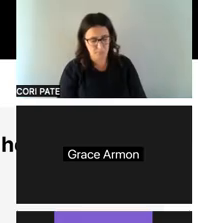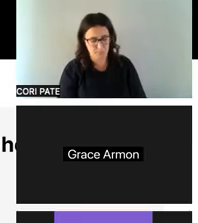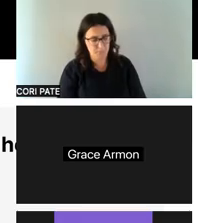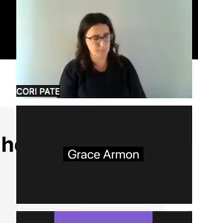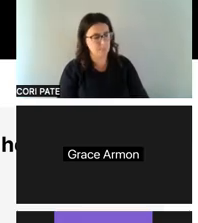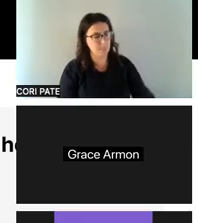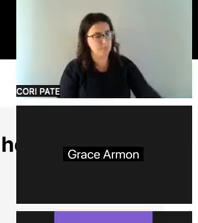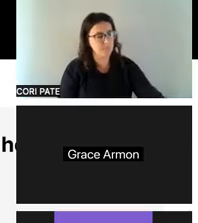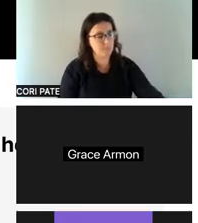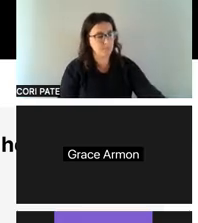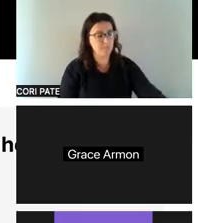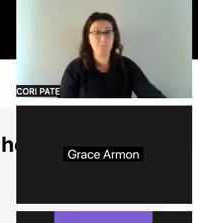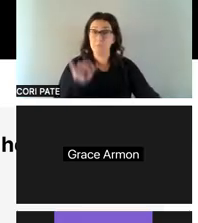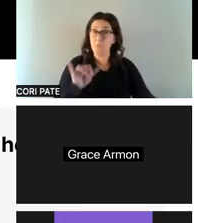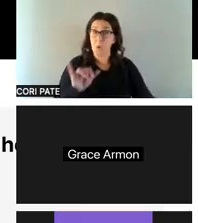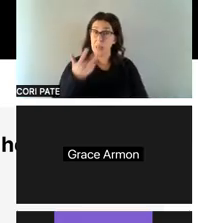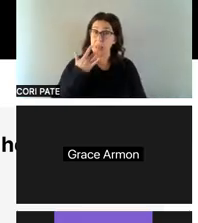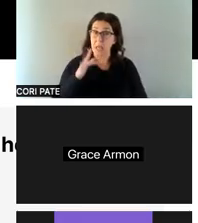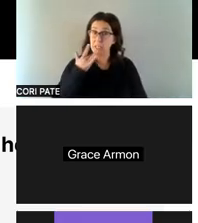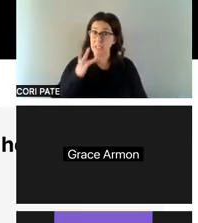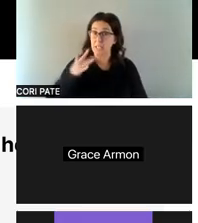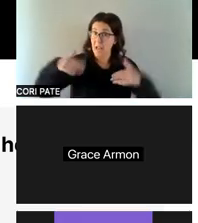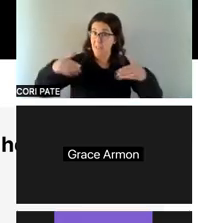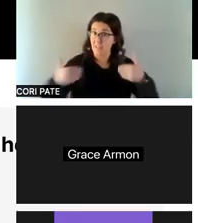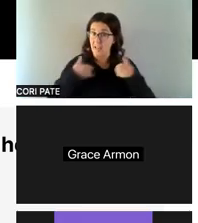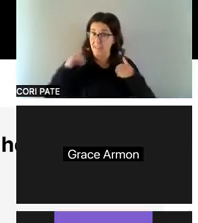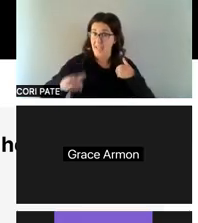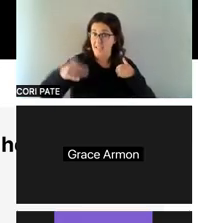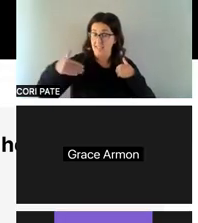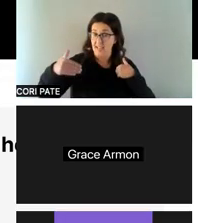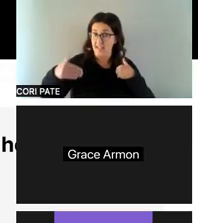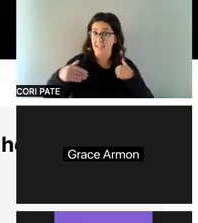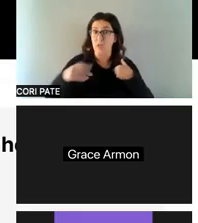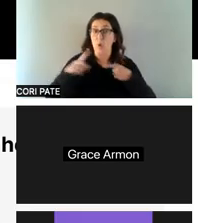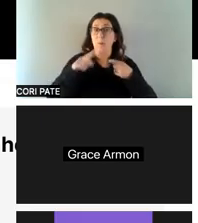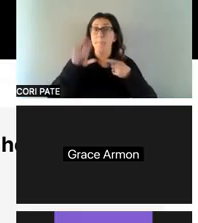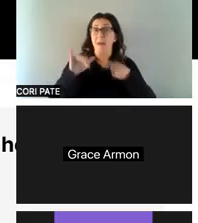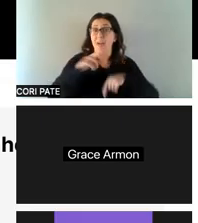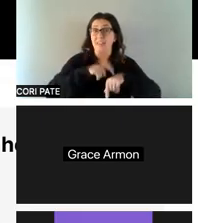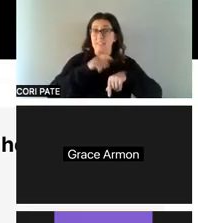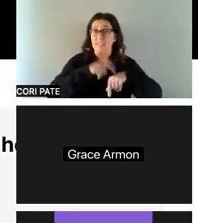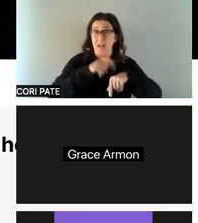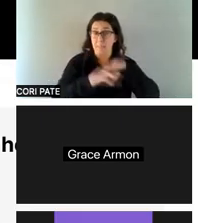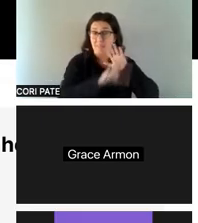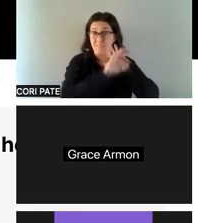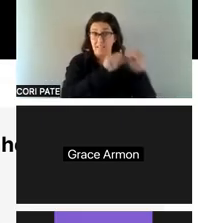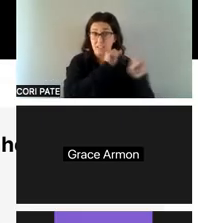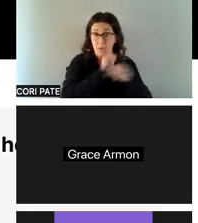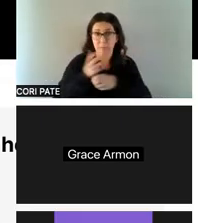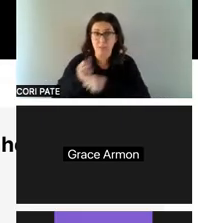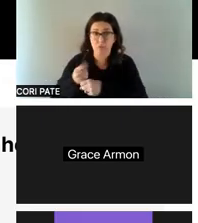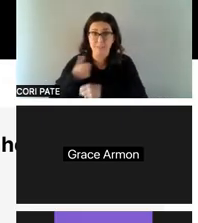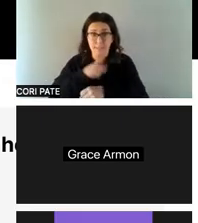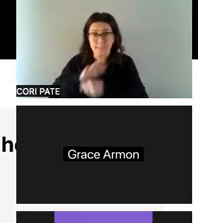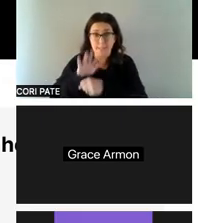Ooh, lucky. We haven't had that yet. Usually by the time they find a job, they trust us enough to let us do our job. I love that. So you're taking the